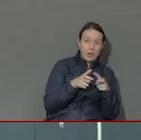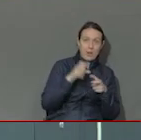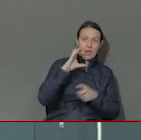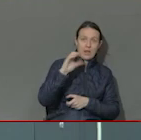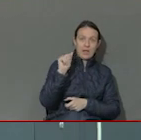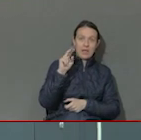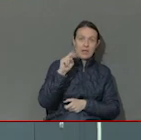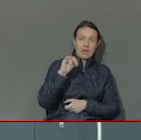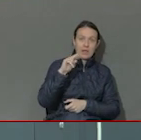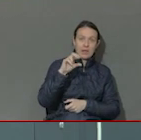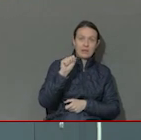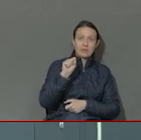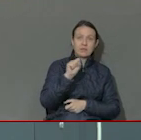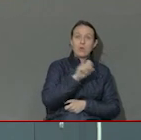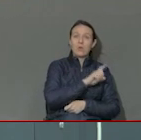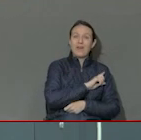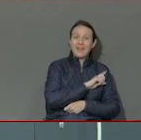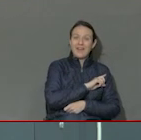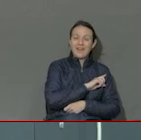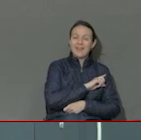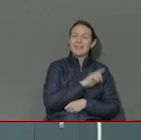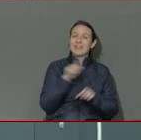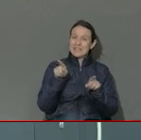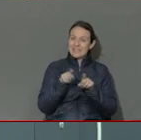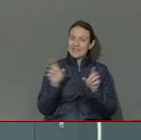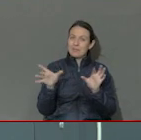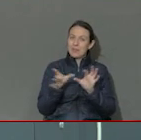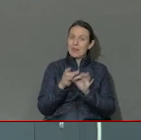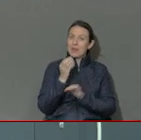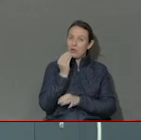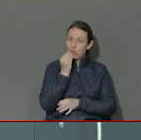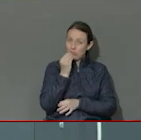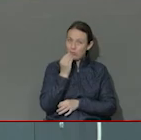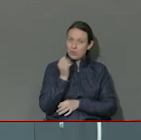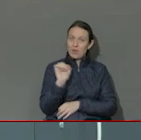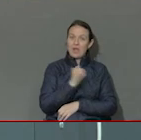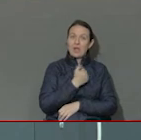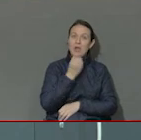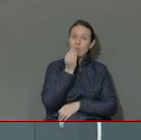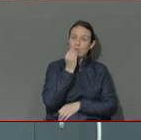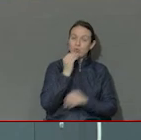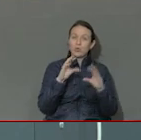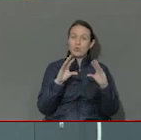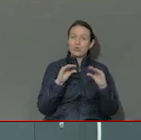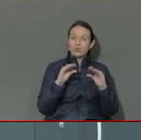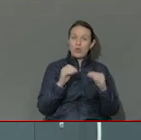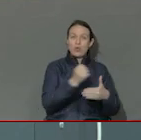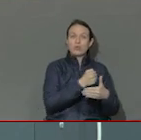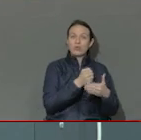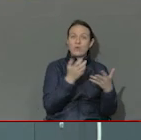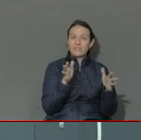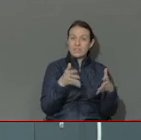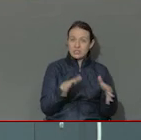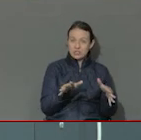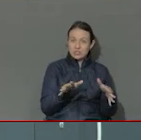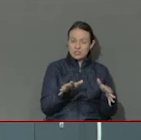is also because of the what? Of the diet. We eat the food that is soft and cooked. That is